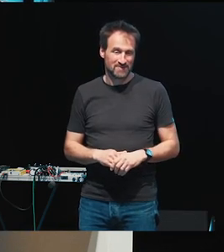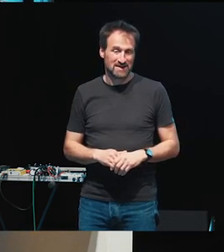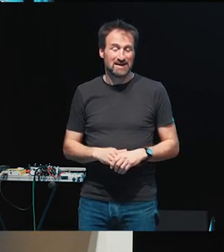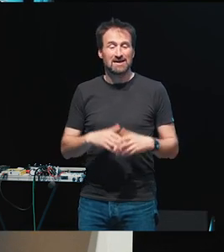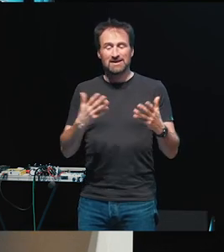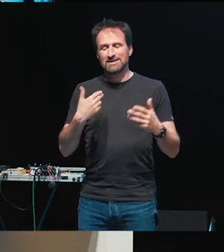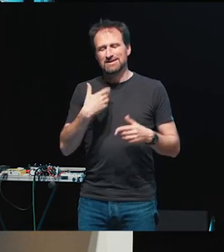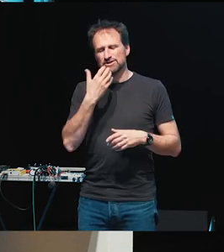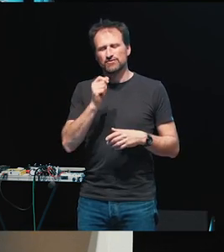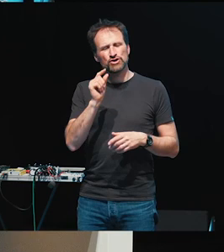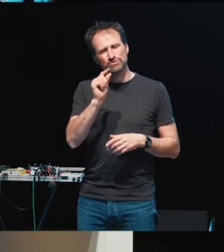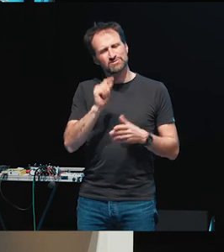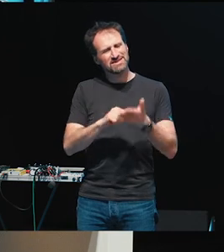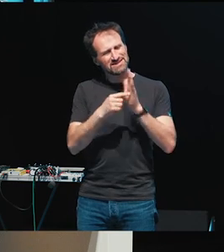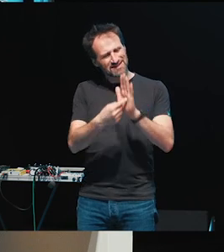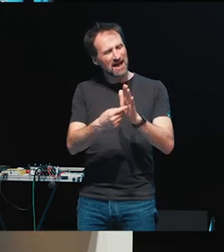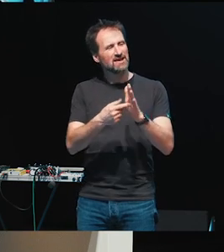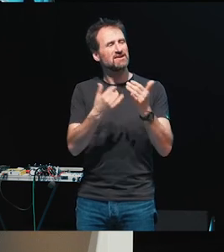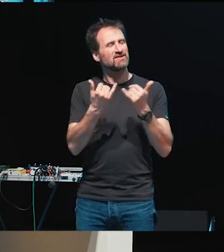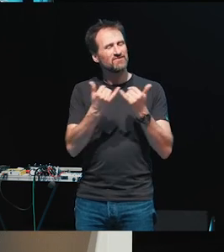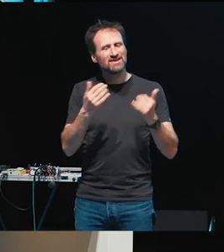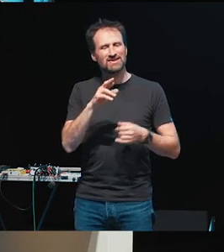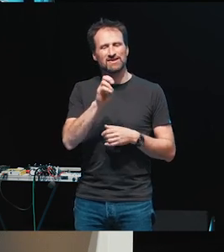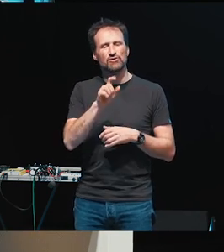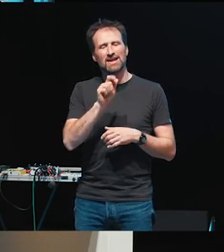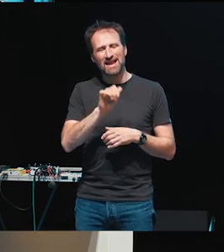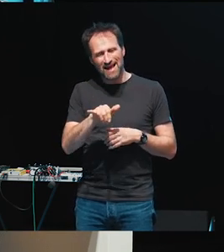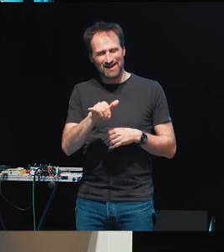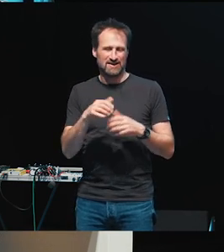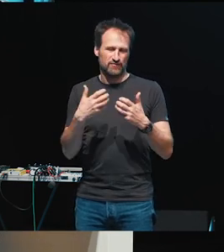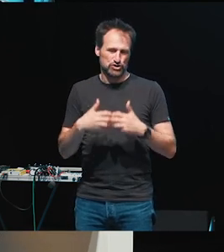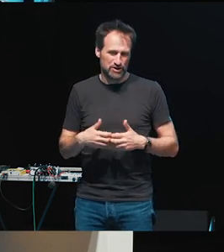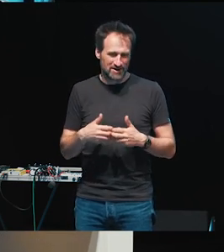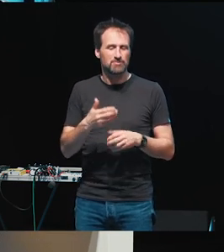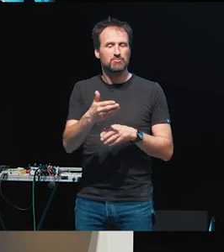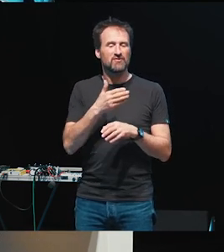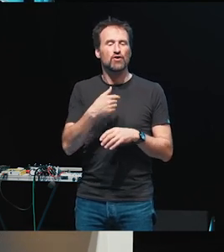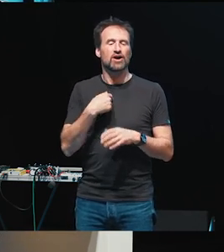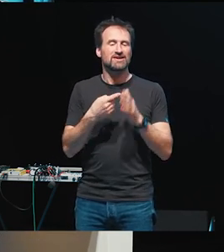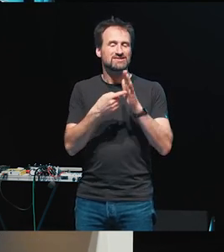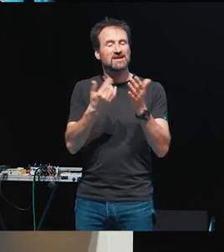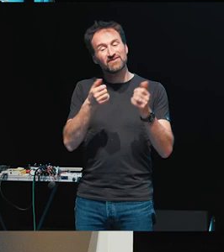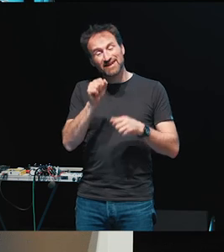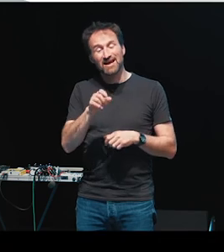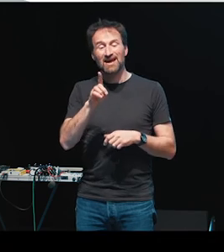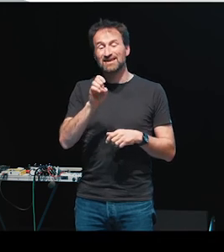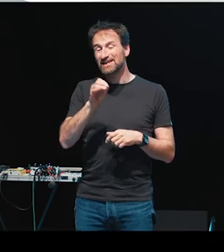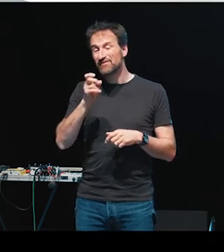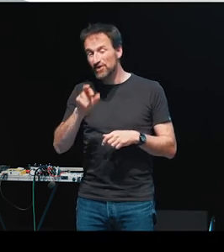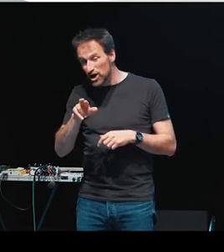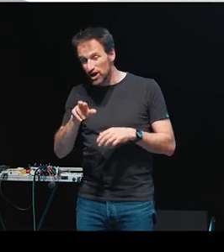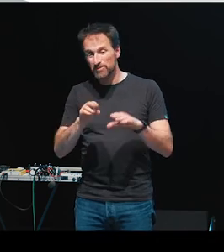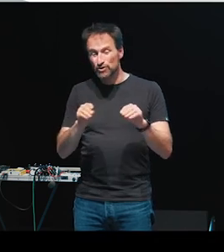So I want to show a little bit about how Relay works before I show how you might use defer with Relay.